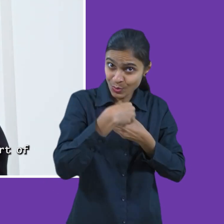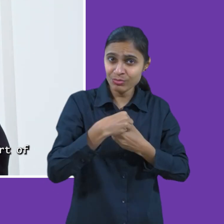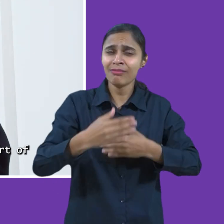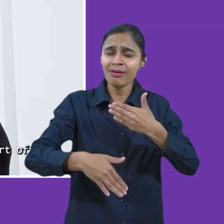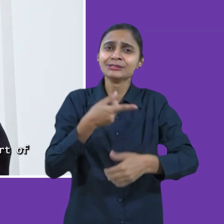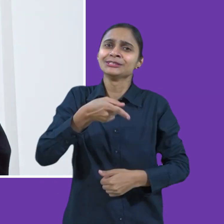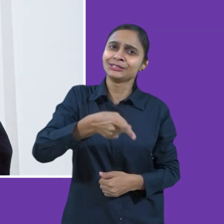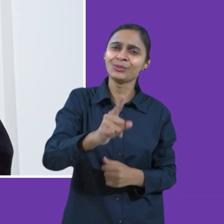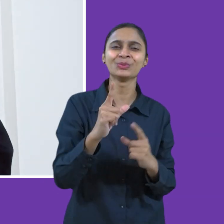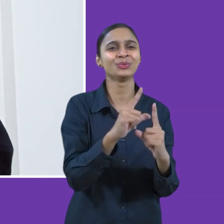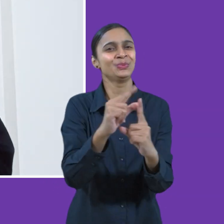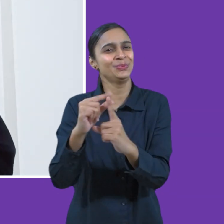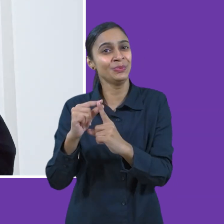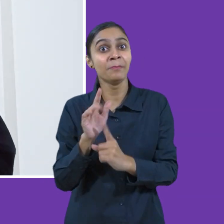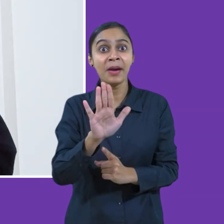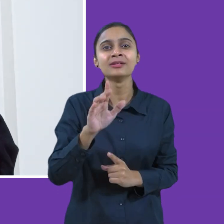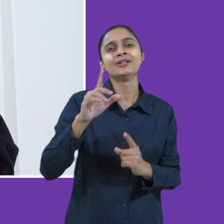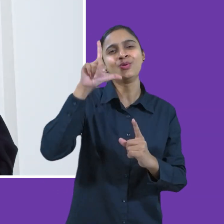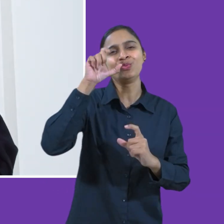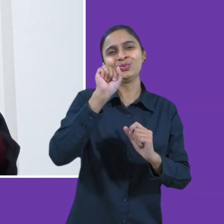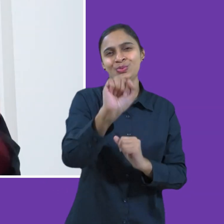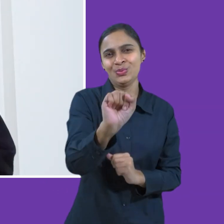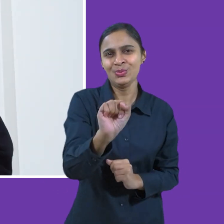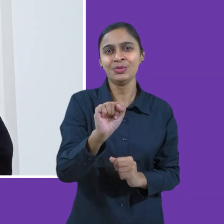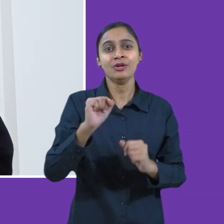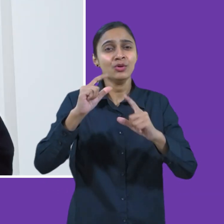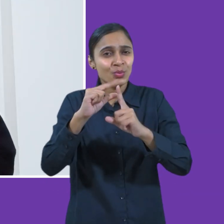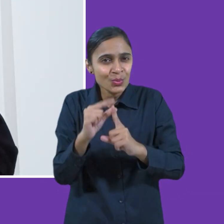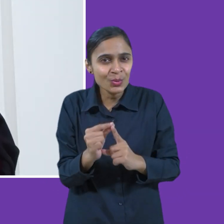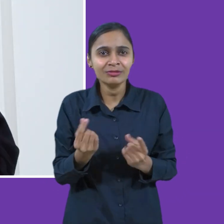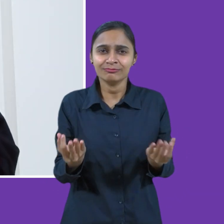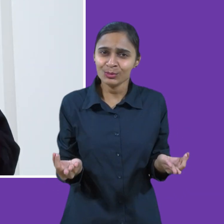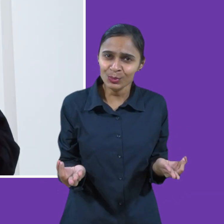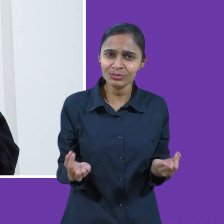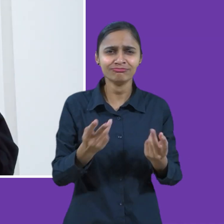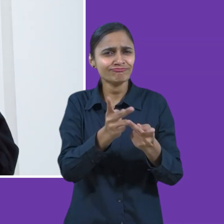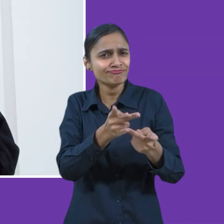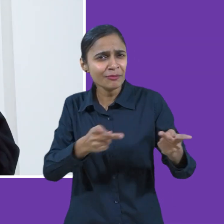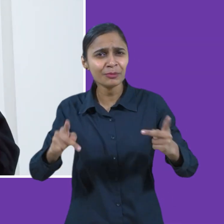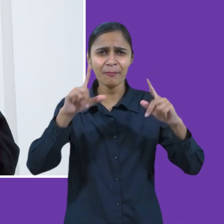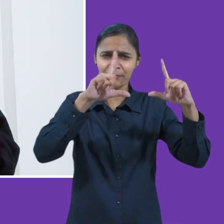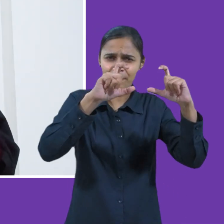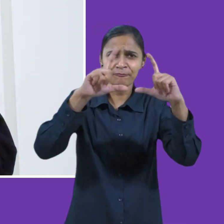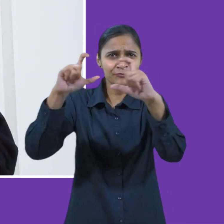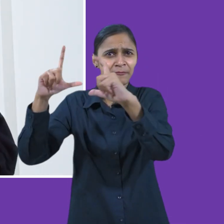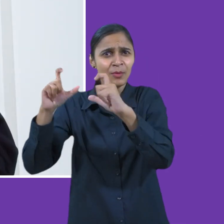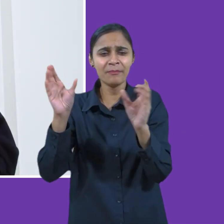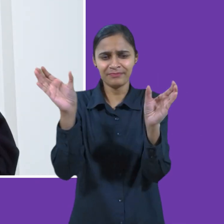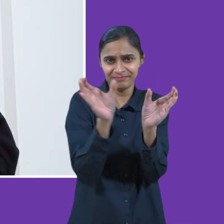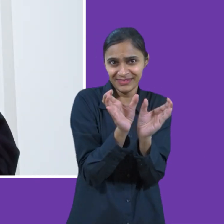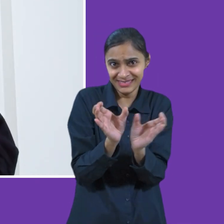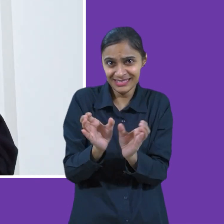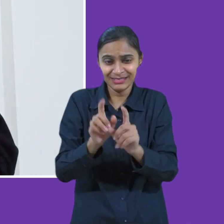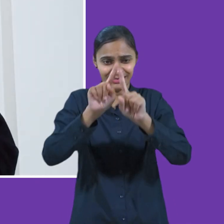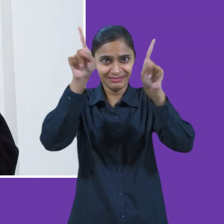be a part of it also, you can actually like start doing it, and you can send a collage of yours, picture collage of